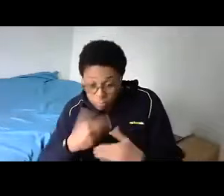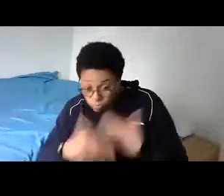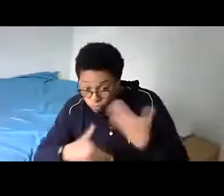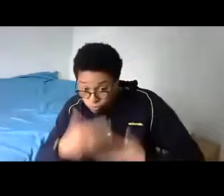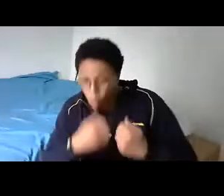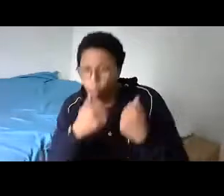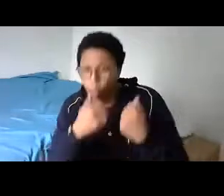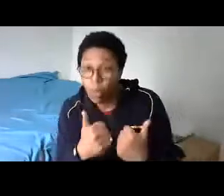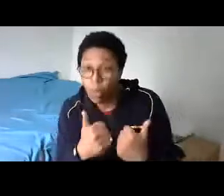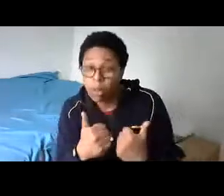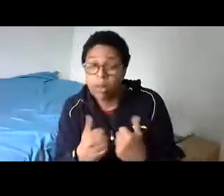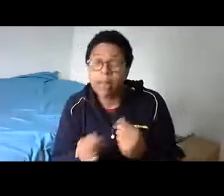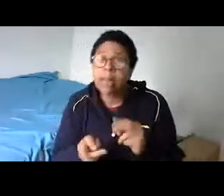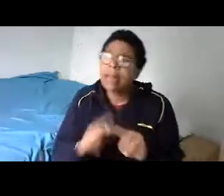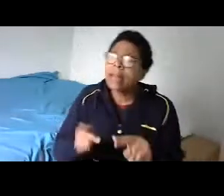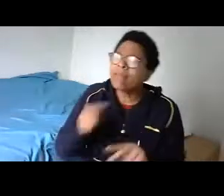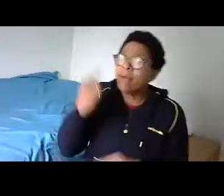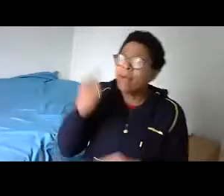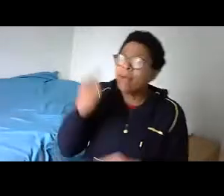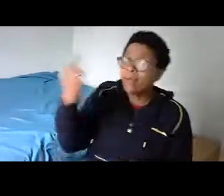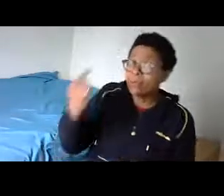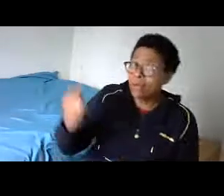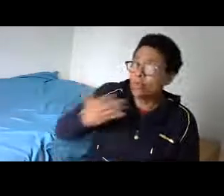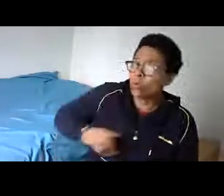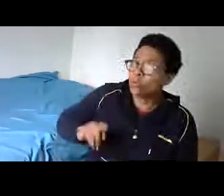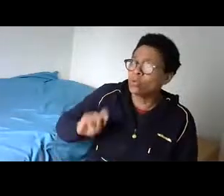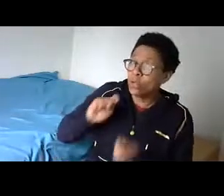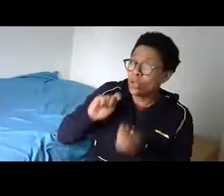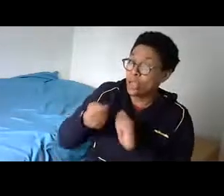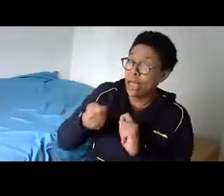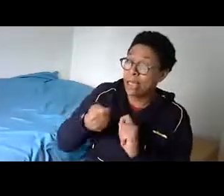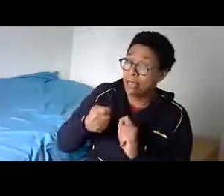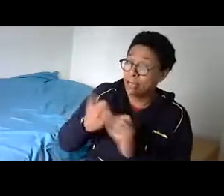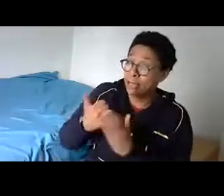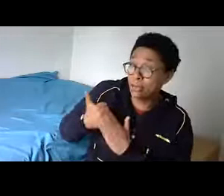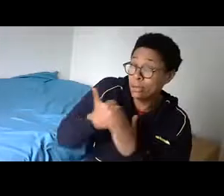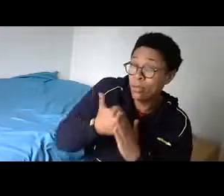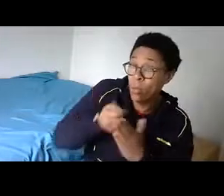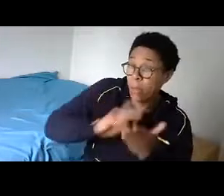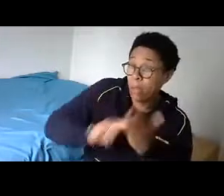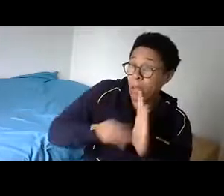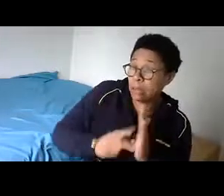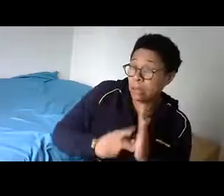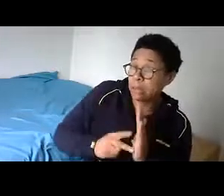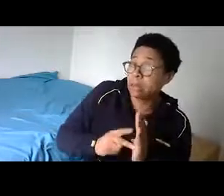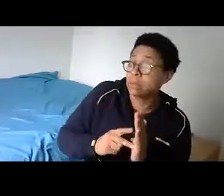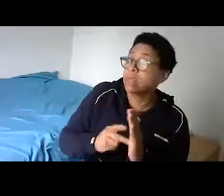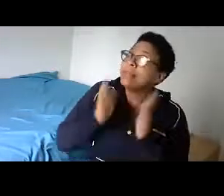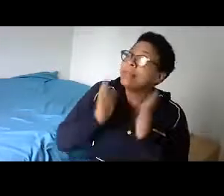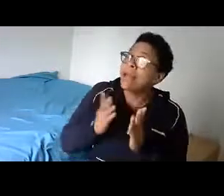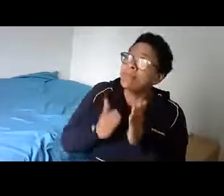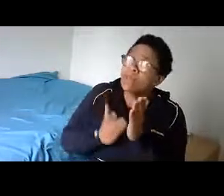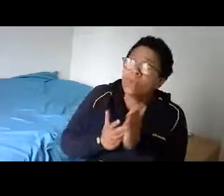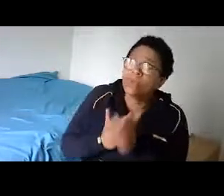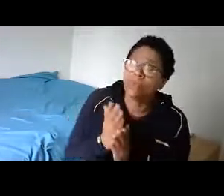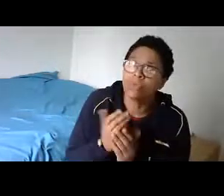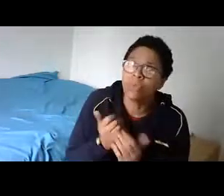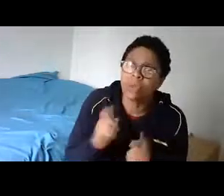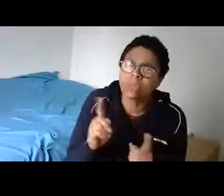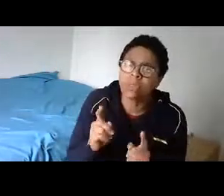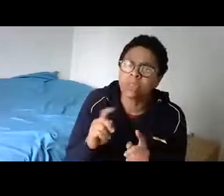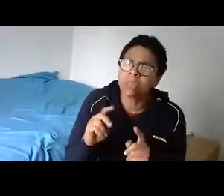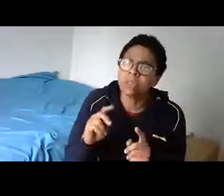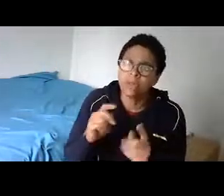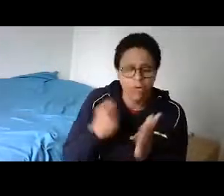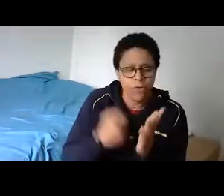make substantial kind of cuts and changes to support package, they have to go through what's called revision. And revision